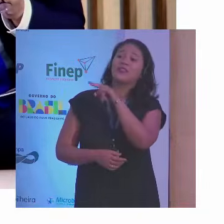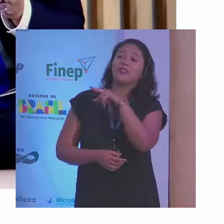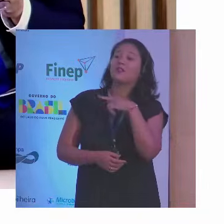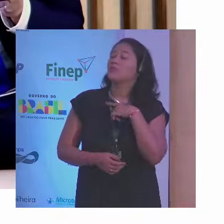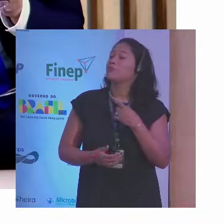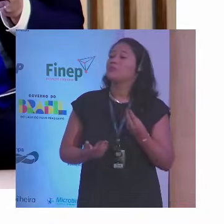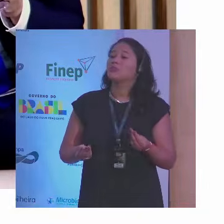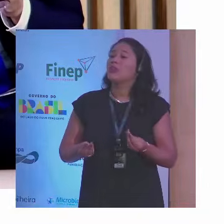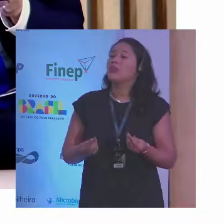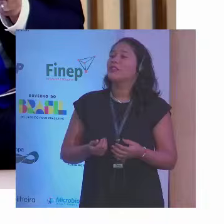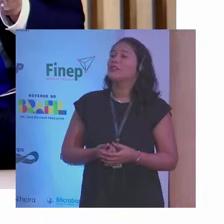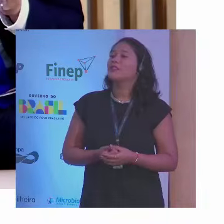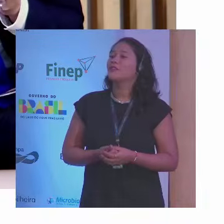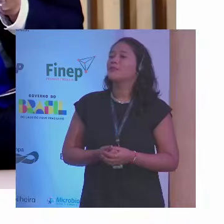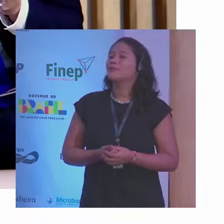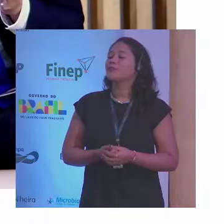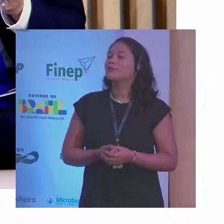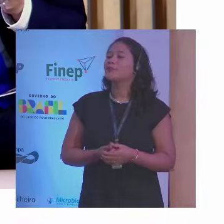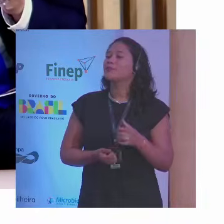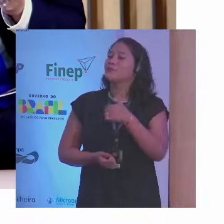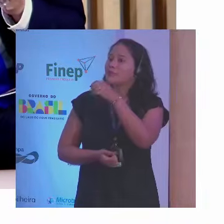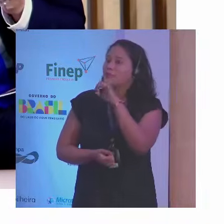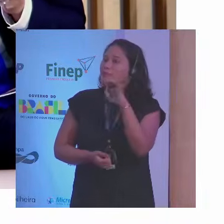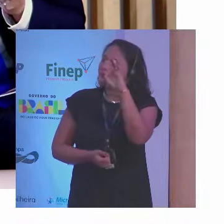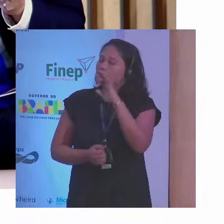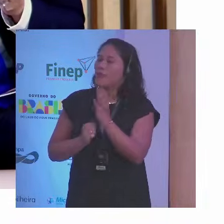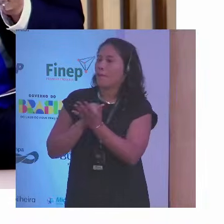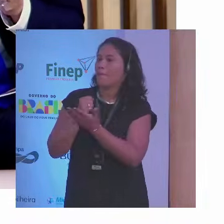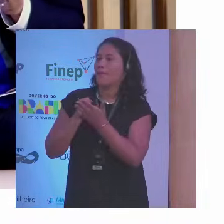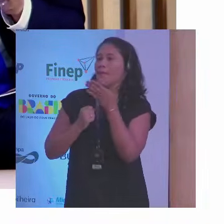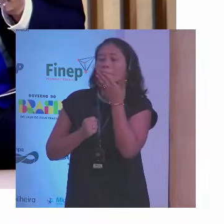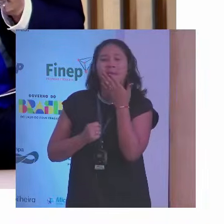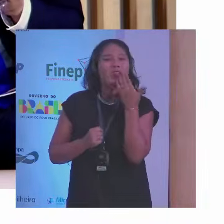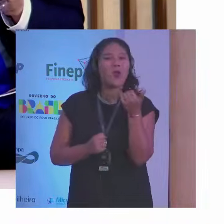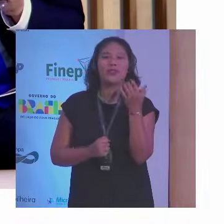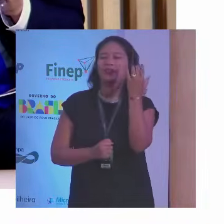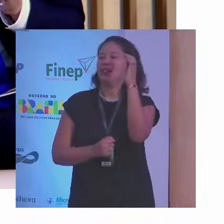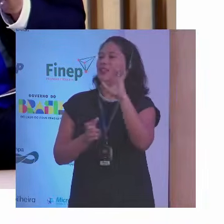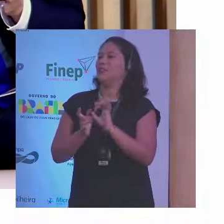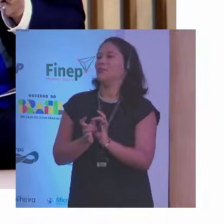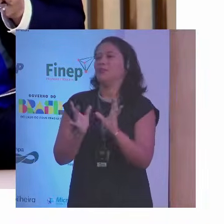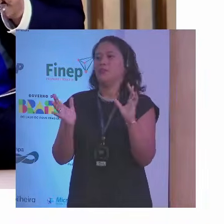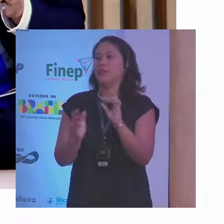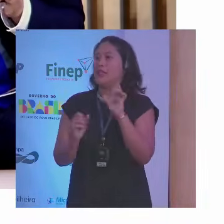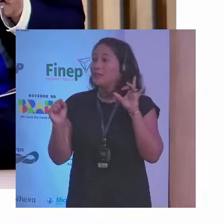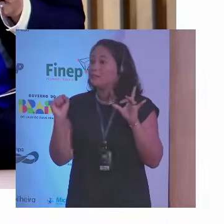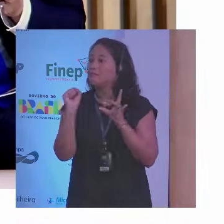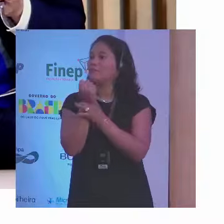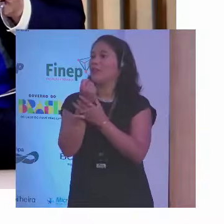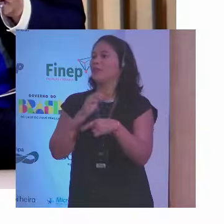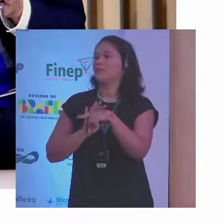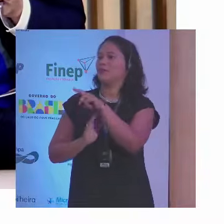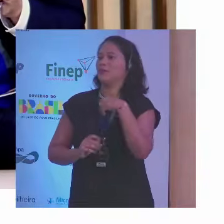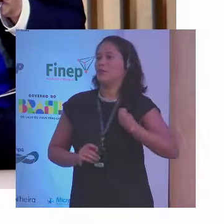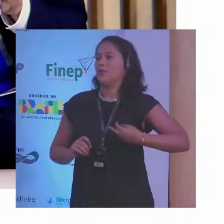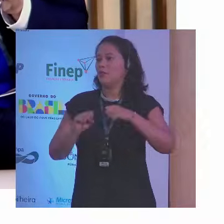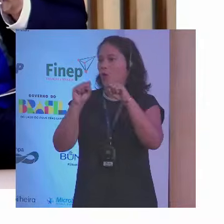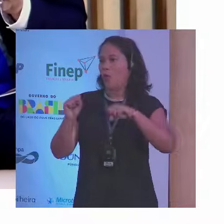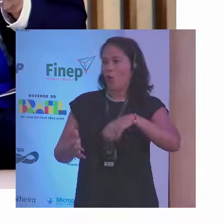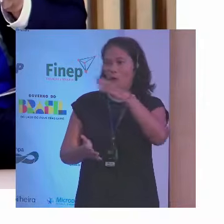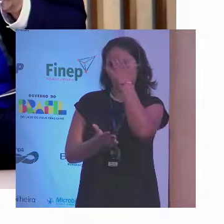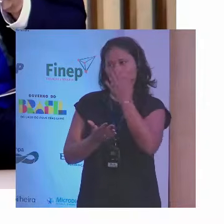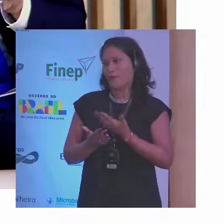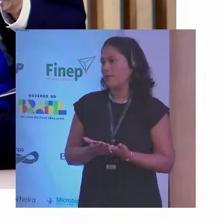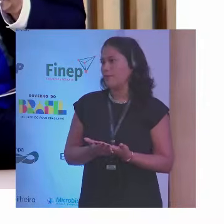the best science that is there to be sure that we can trust this. So this is exactly what is at stake here.